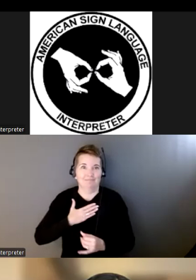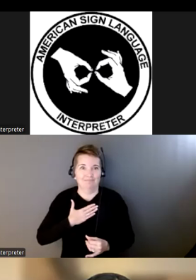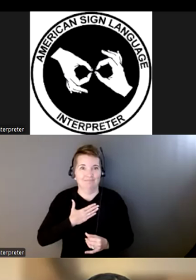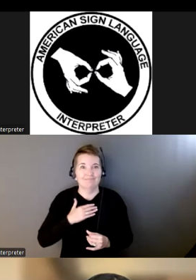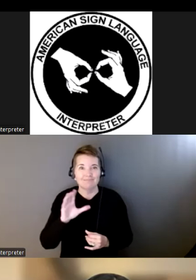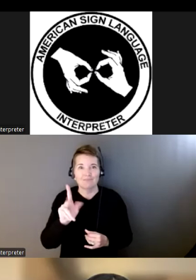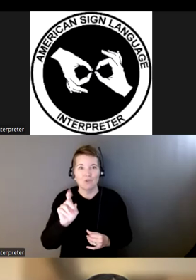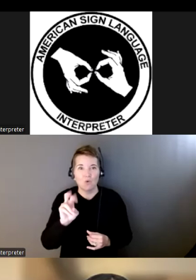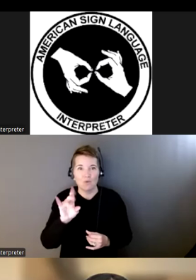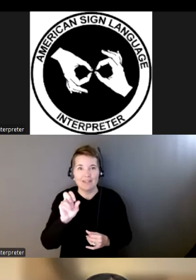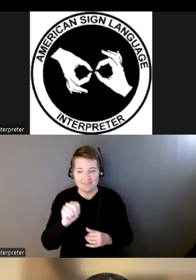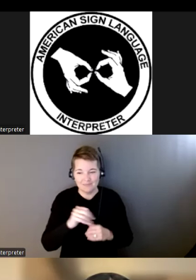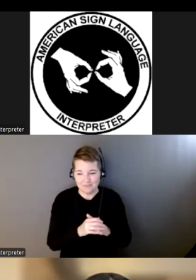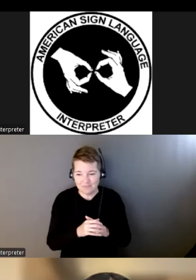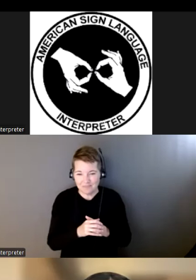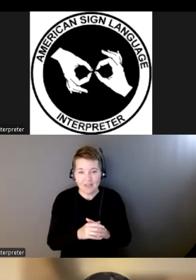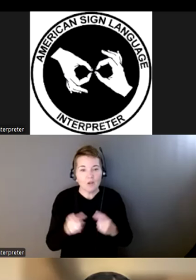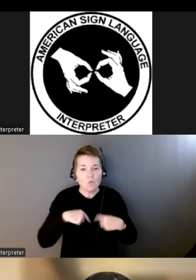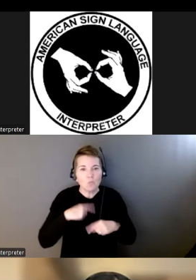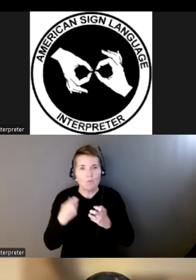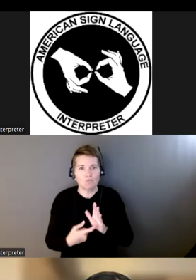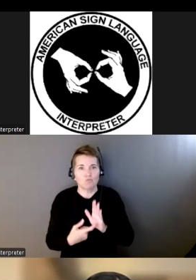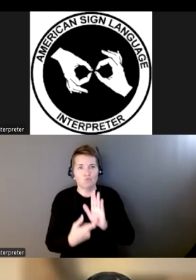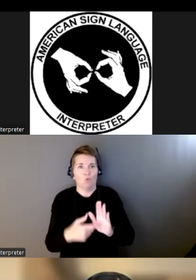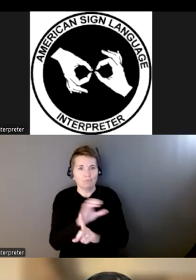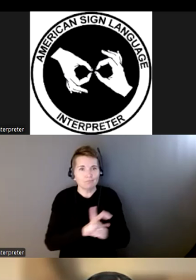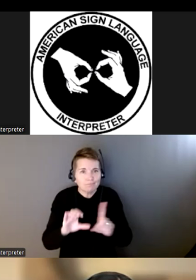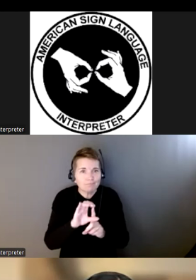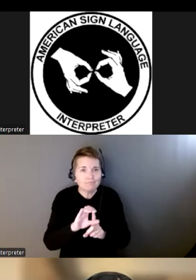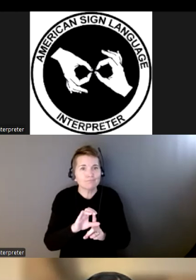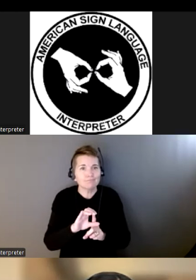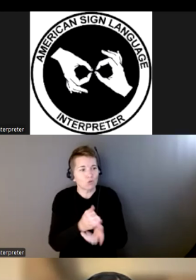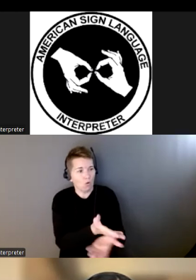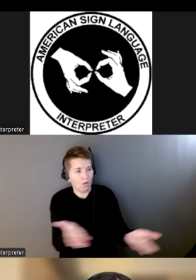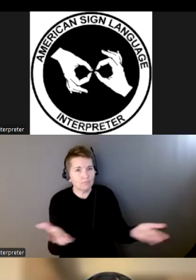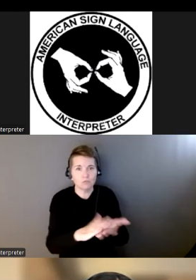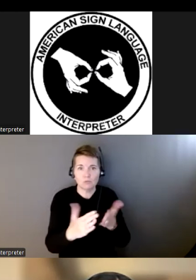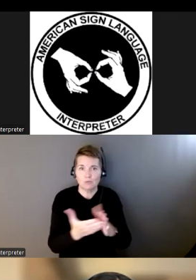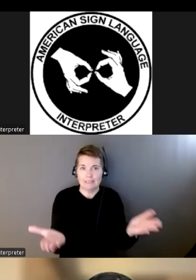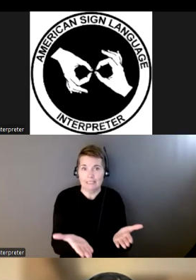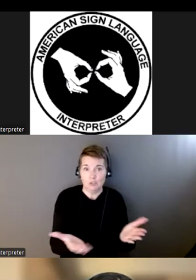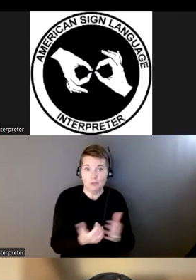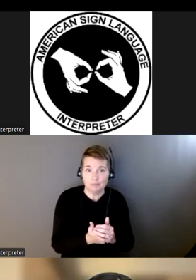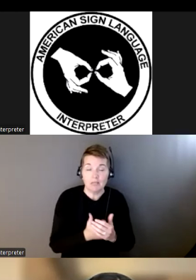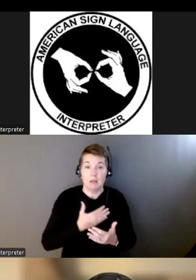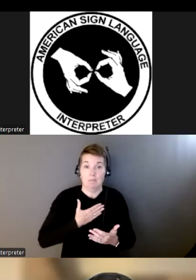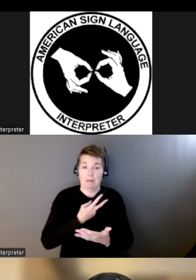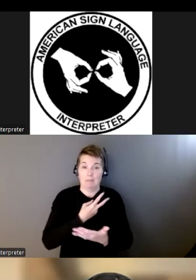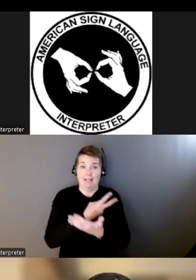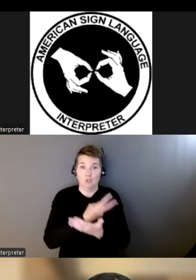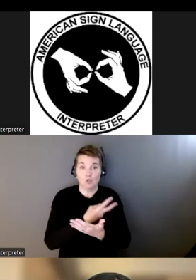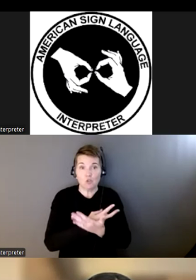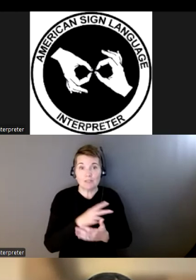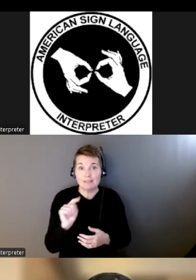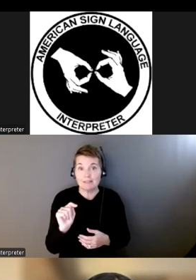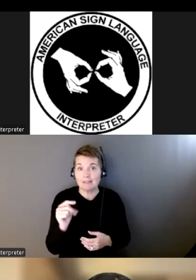and our desire to share it with the local community. A part of my master's thesis asked me how I would bring